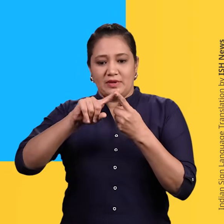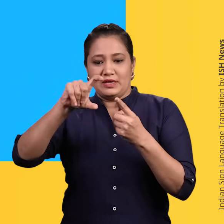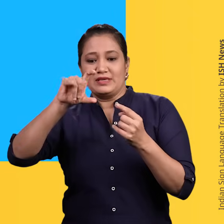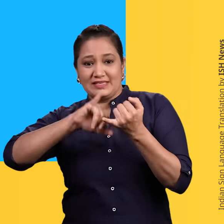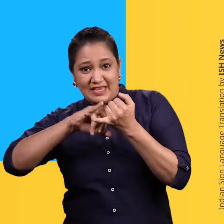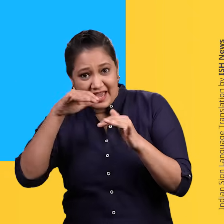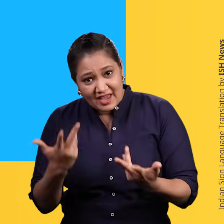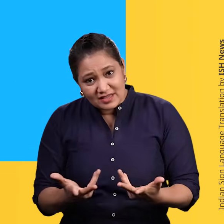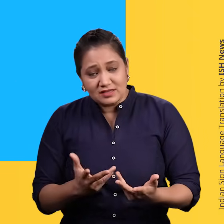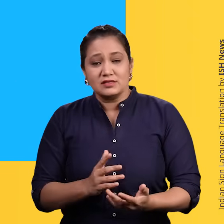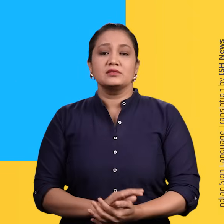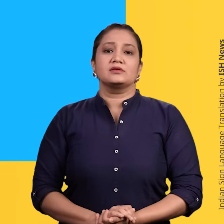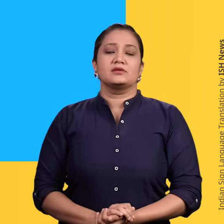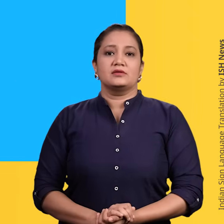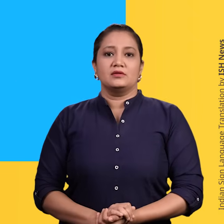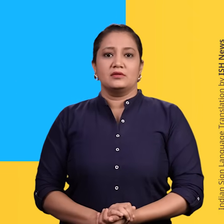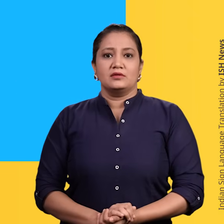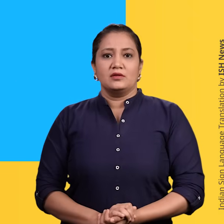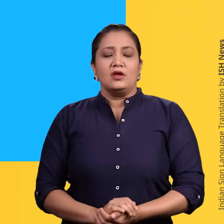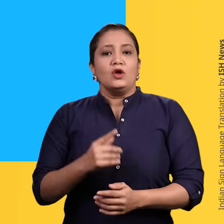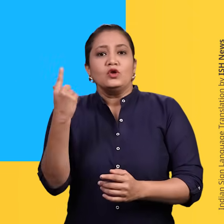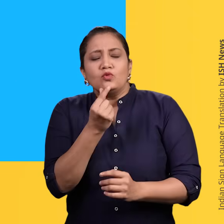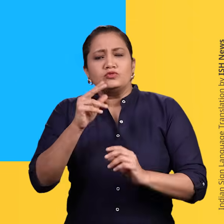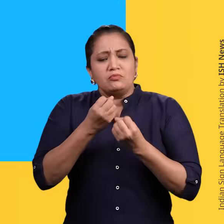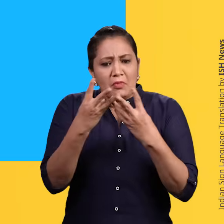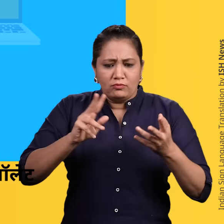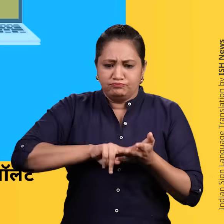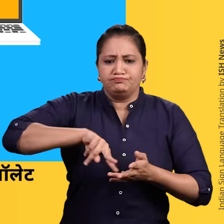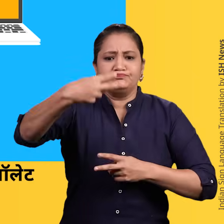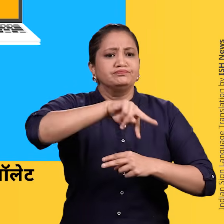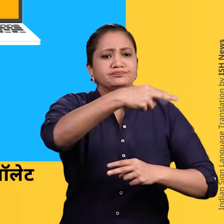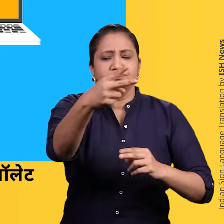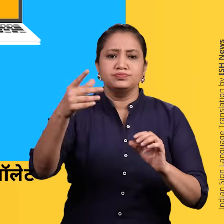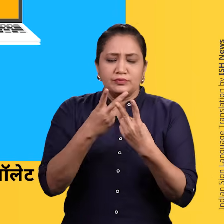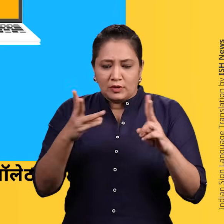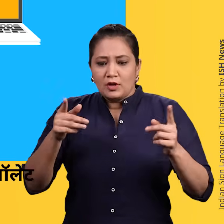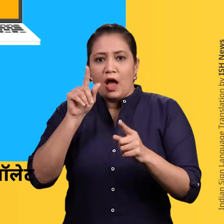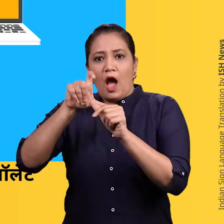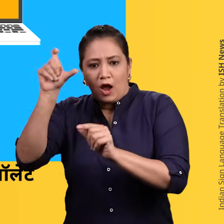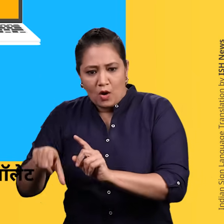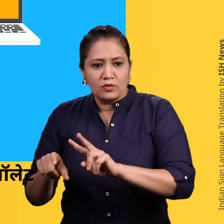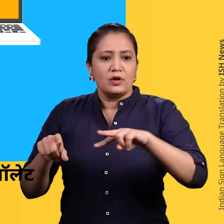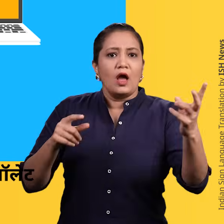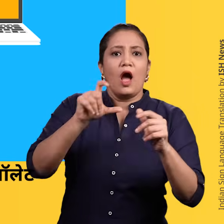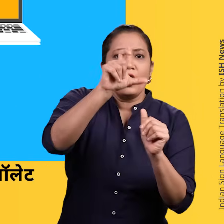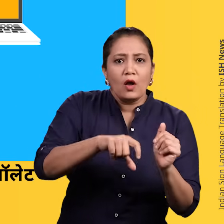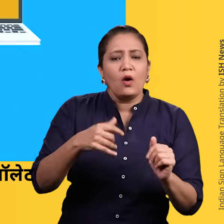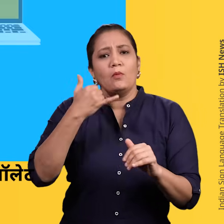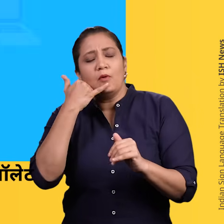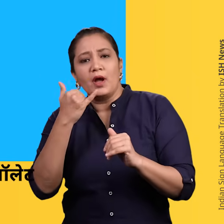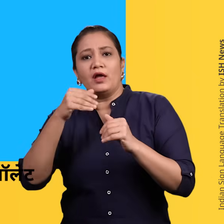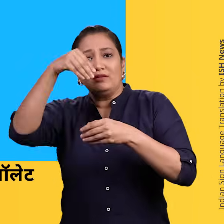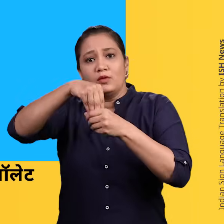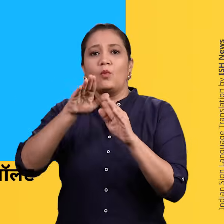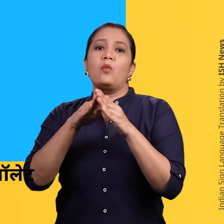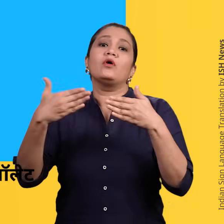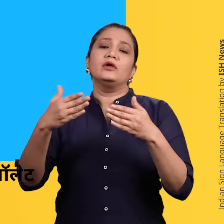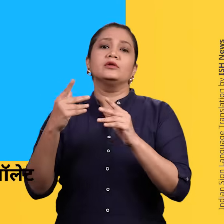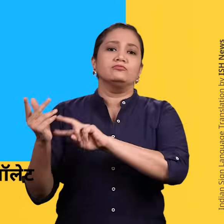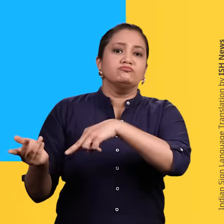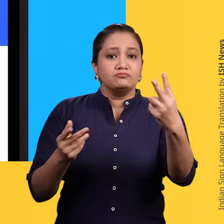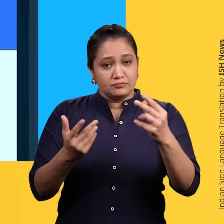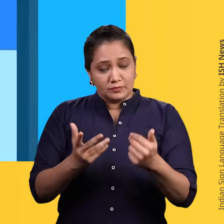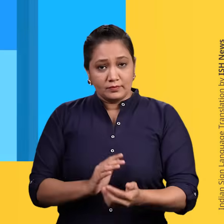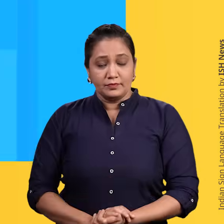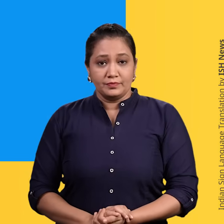like the Electronic Funds Transfer, ECS, which is used to make payments between two accounts or mobile